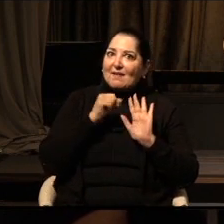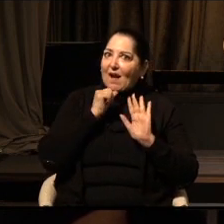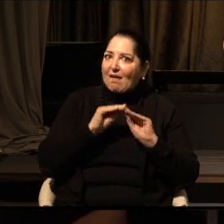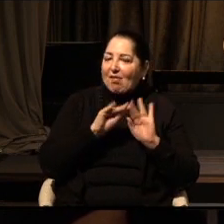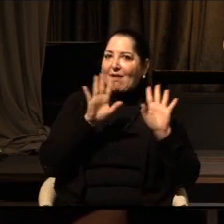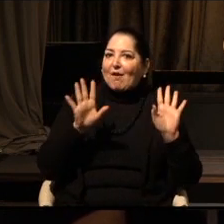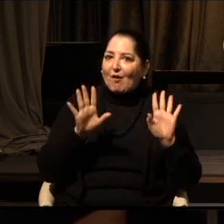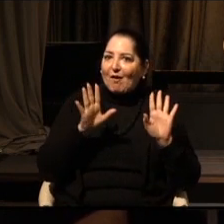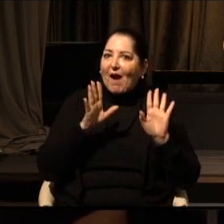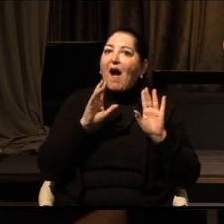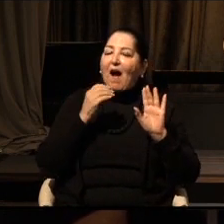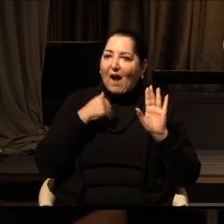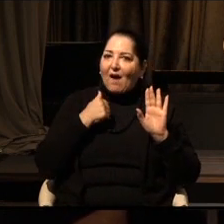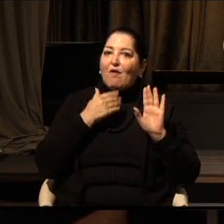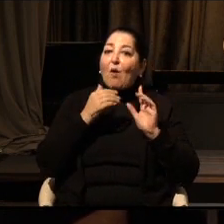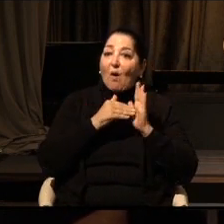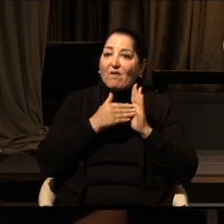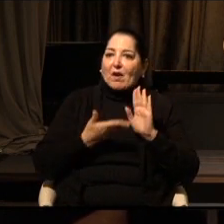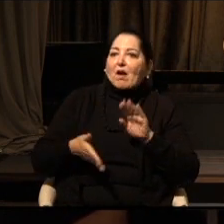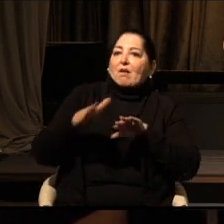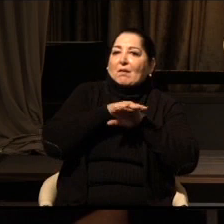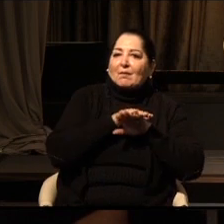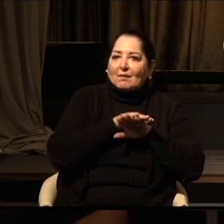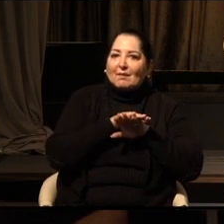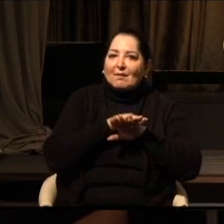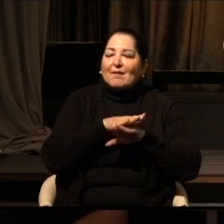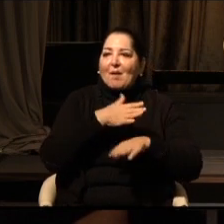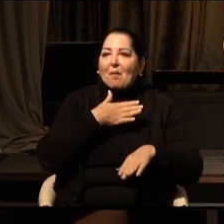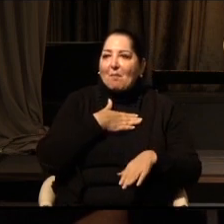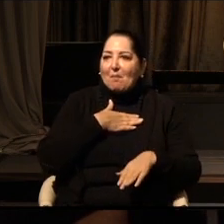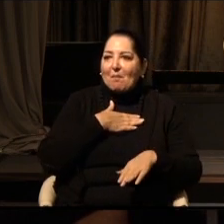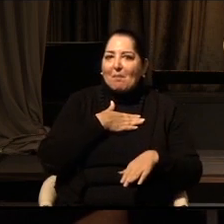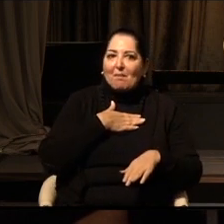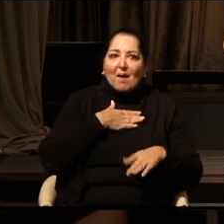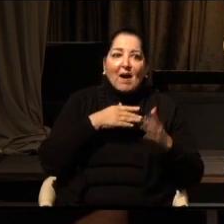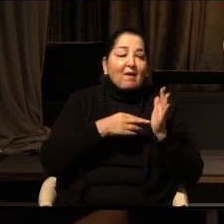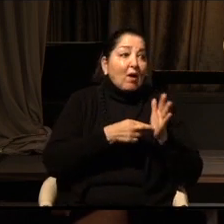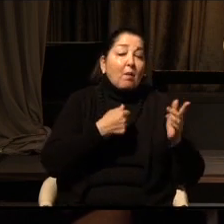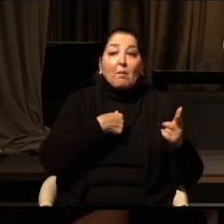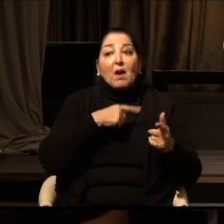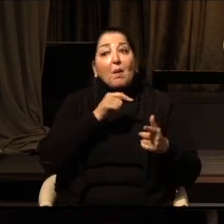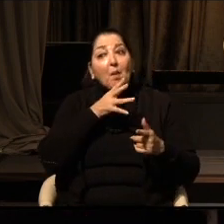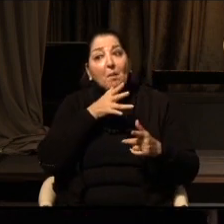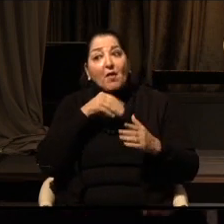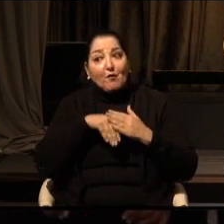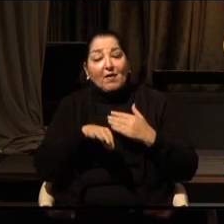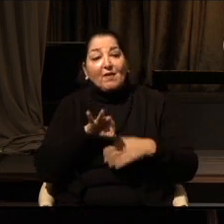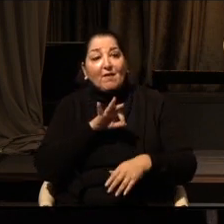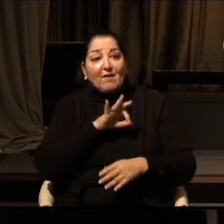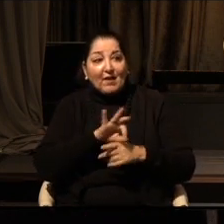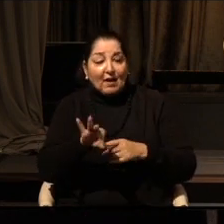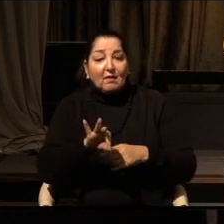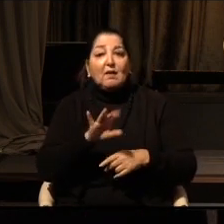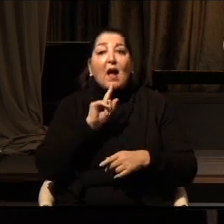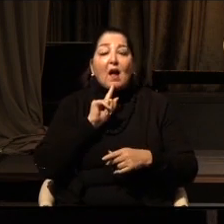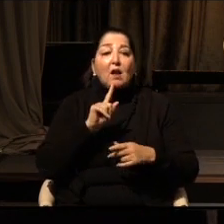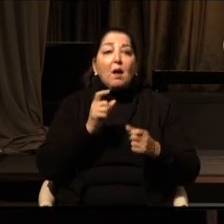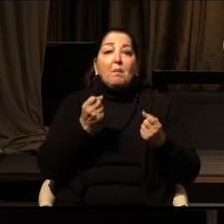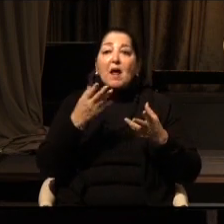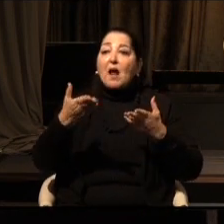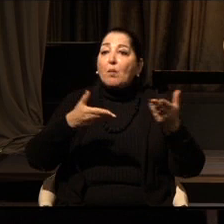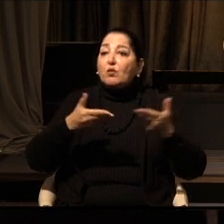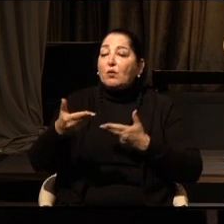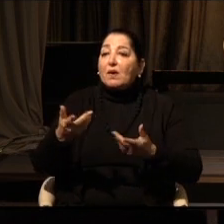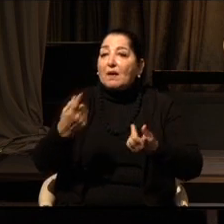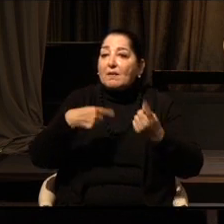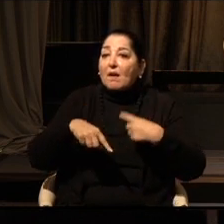that representation. They come to me also because I am a mother in the field. And because of